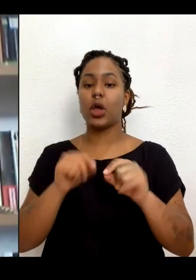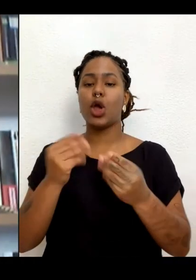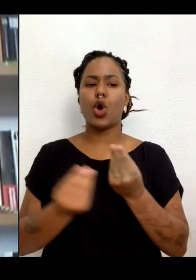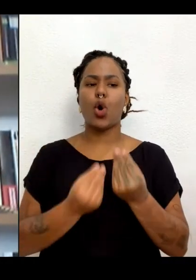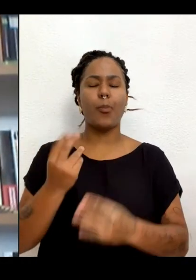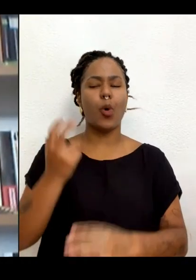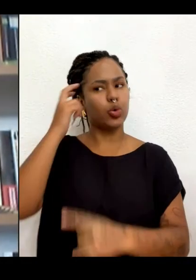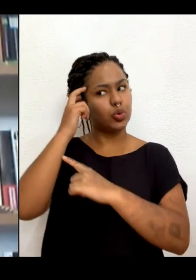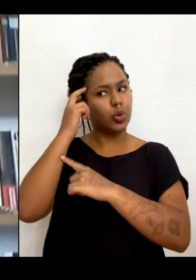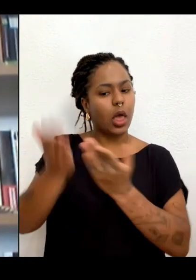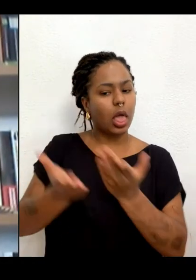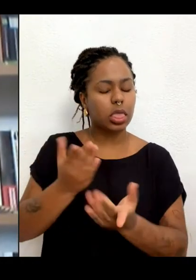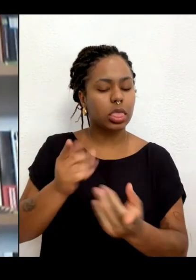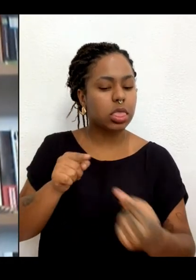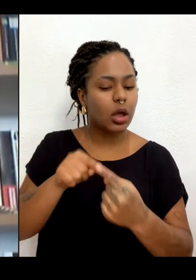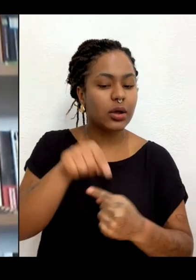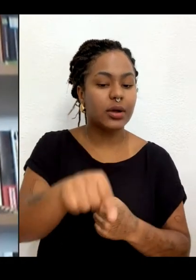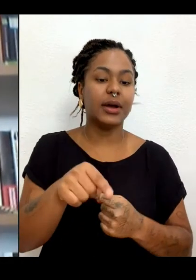Department